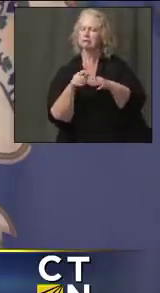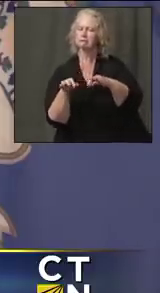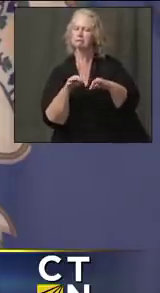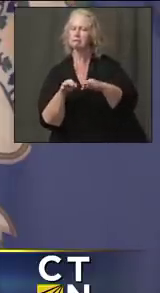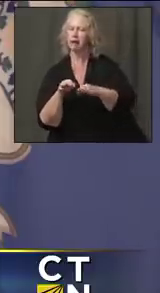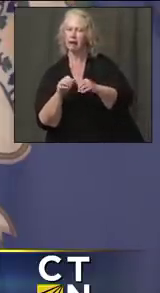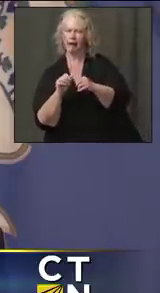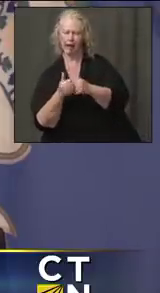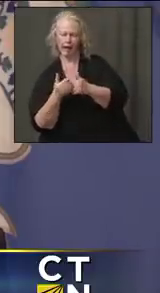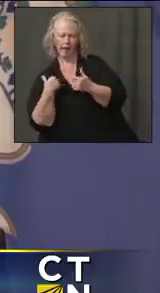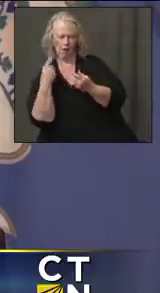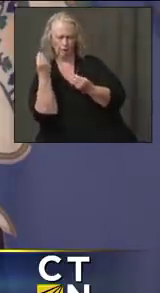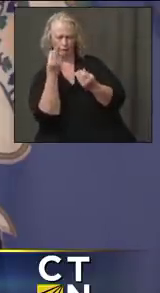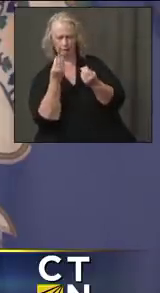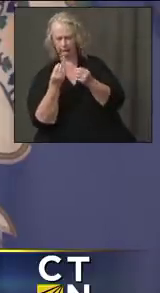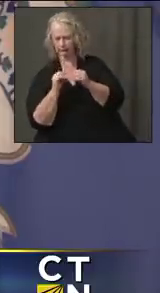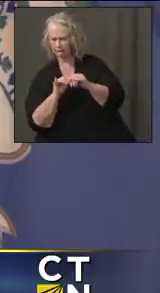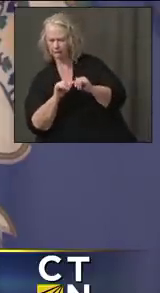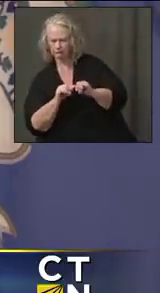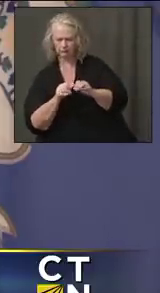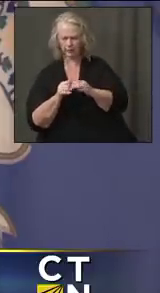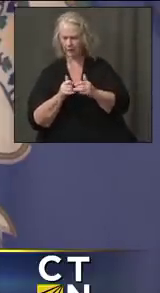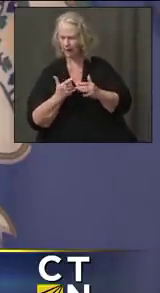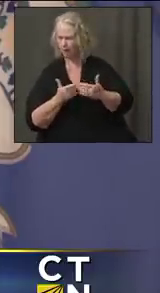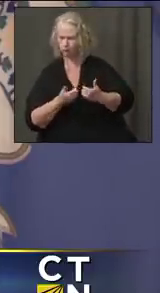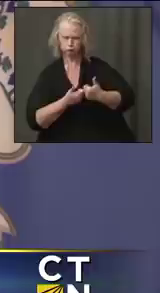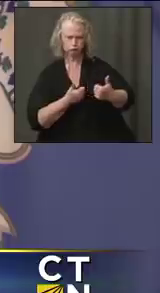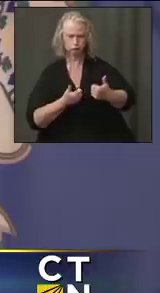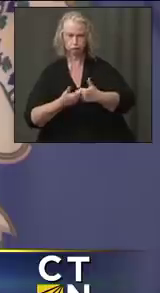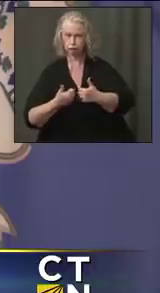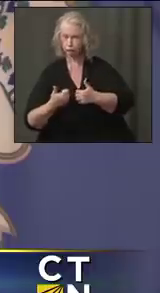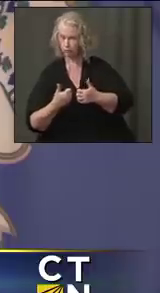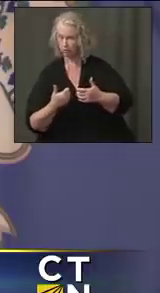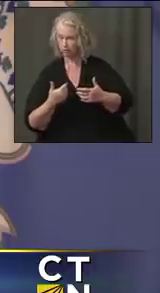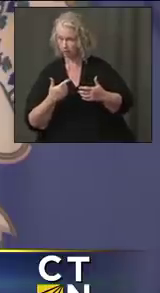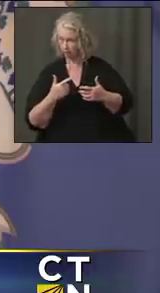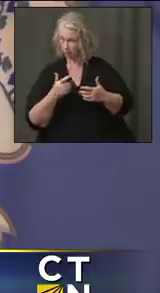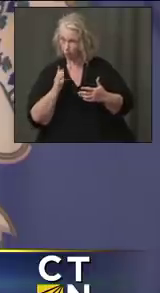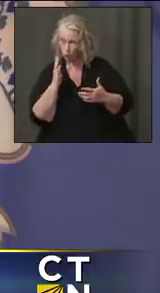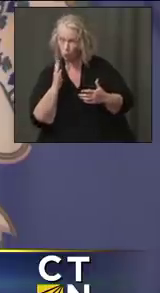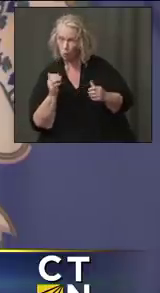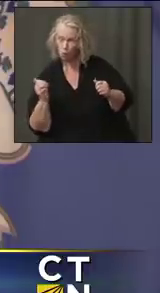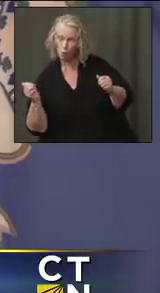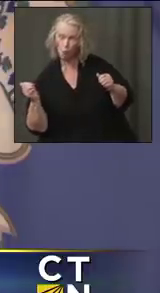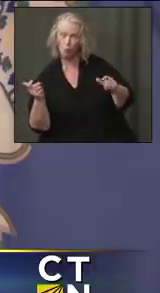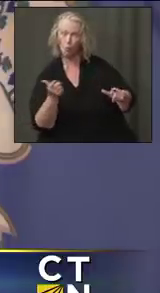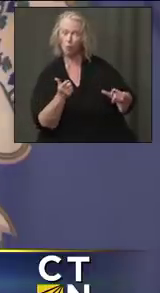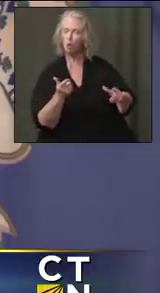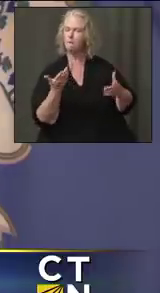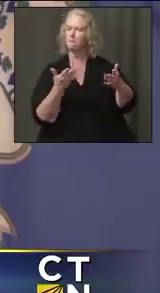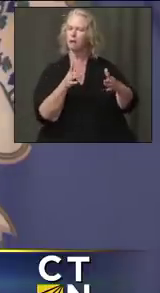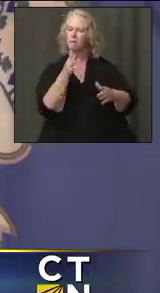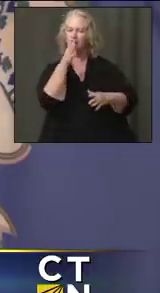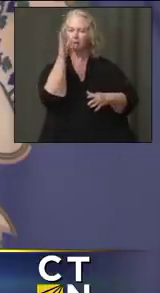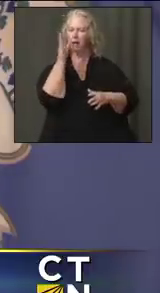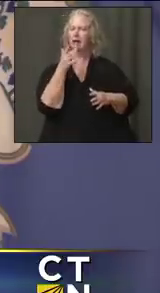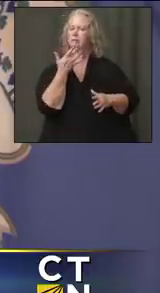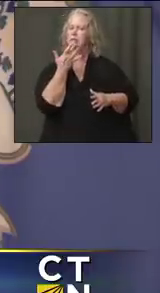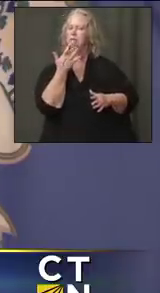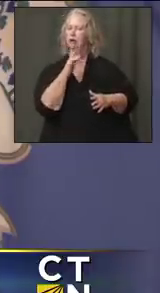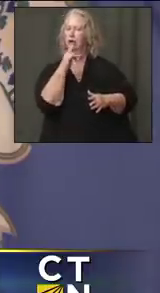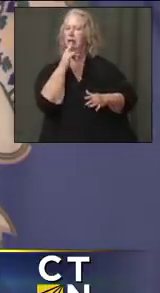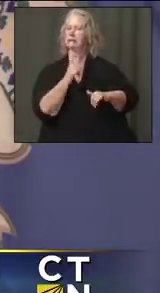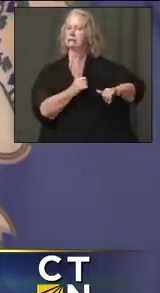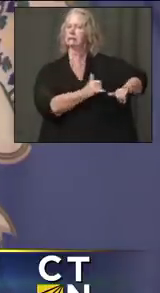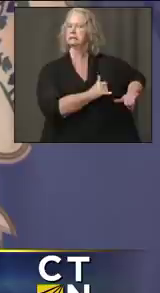about that. We've had to think a little bit about, will everybody want to come back to school? Will some percentage of parents maybe not want their kids going